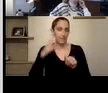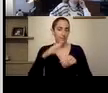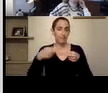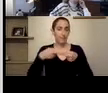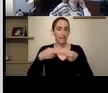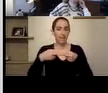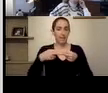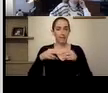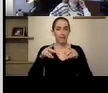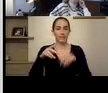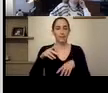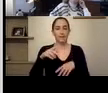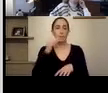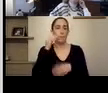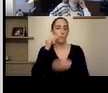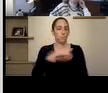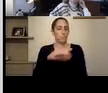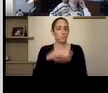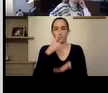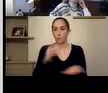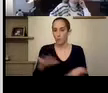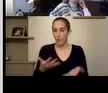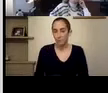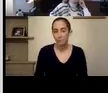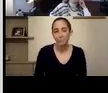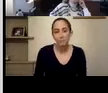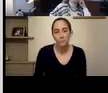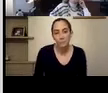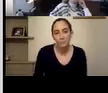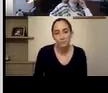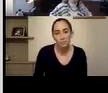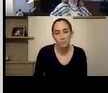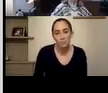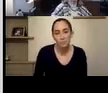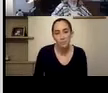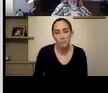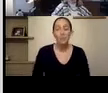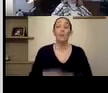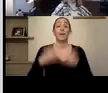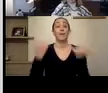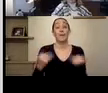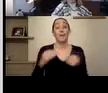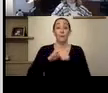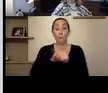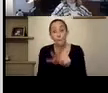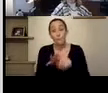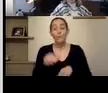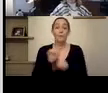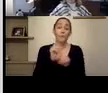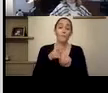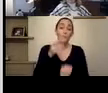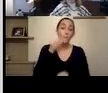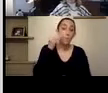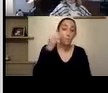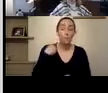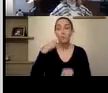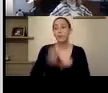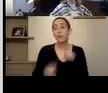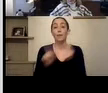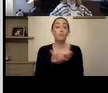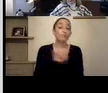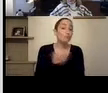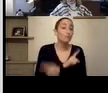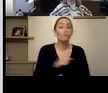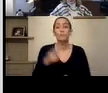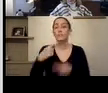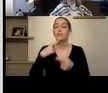So with the new pandemic protocol, we just can't say hello in the break room anymore, you know? So this is a new way that we can get